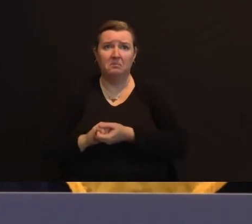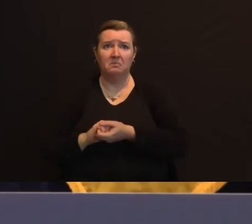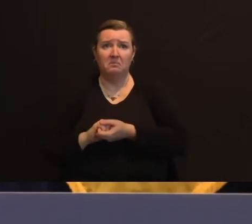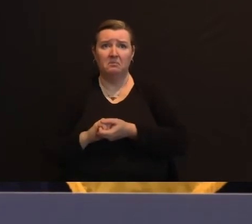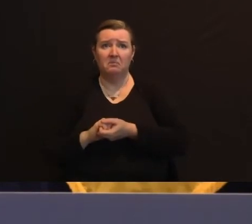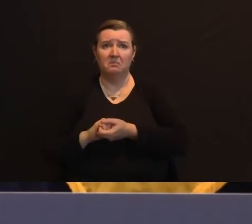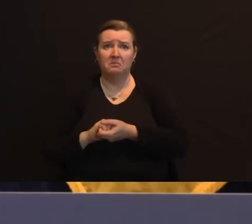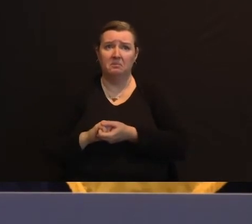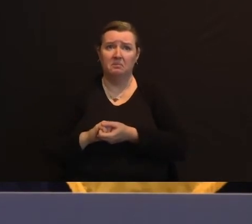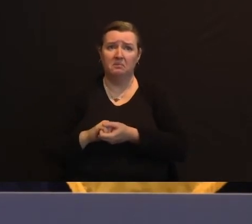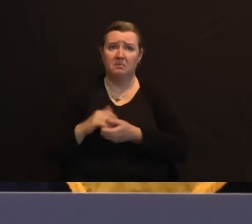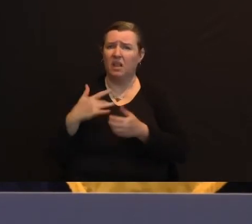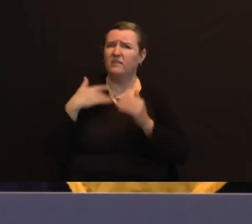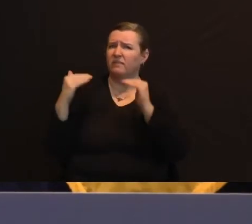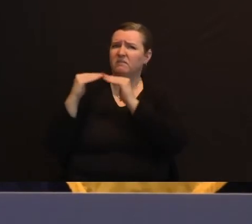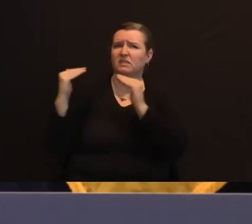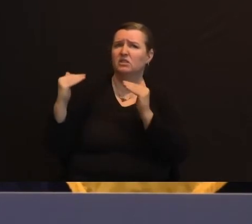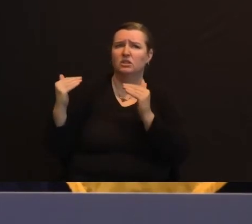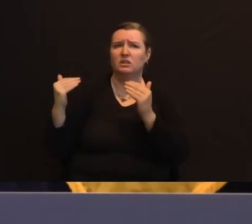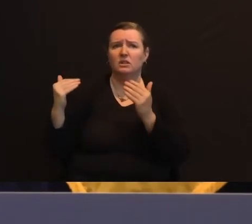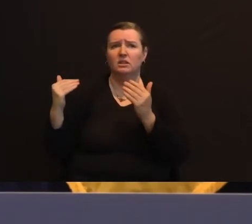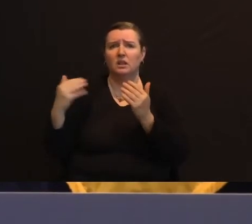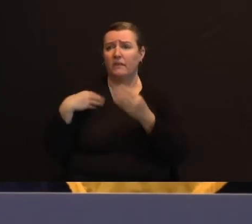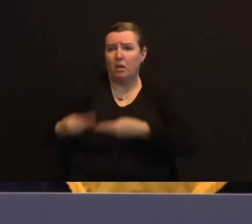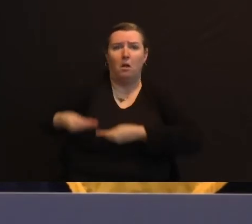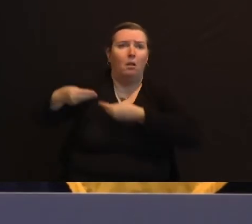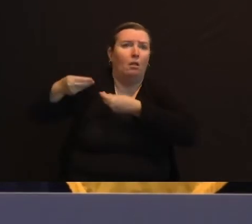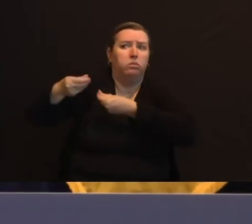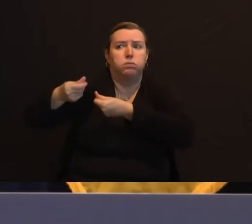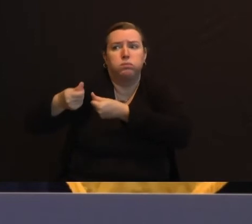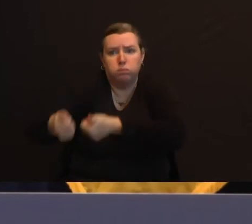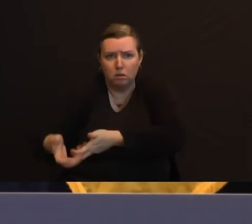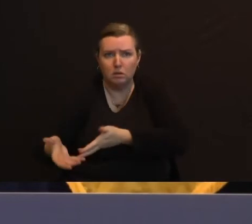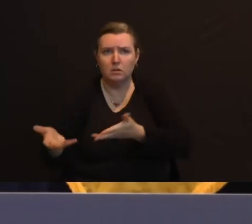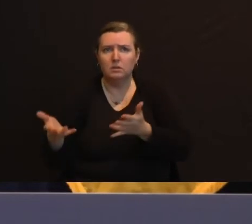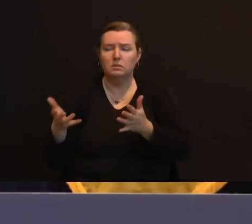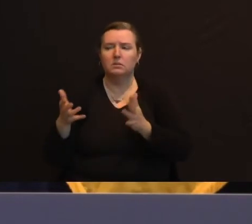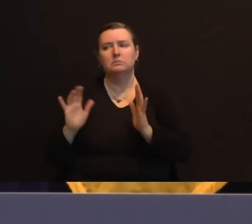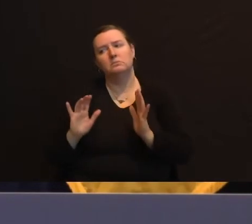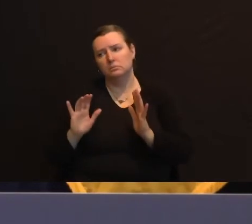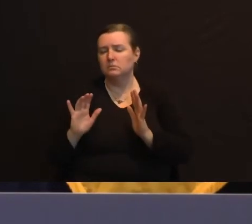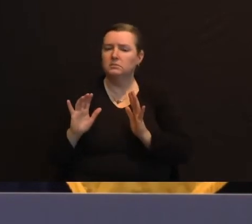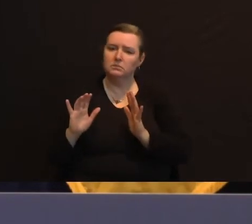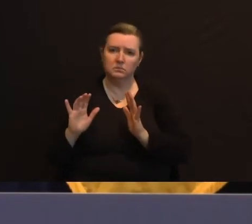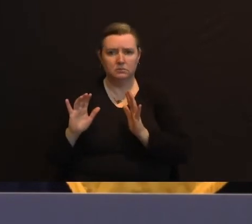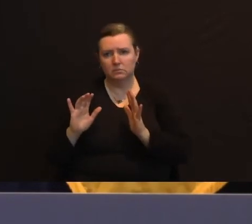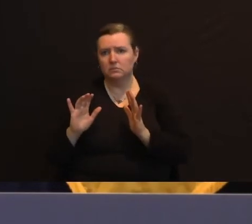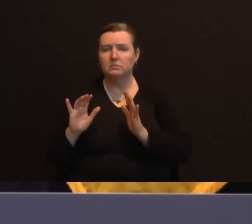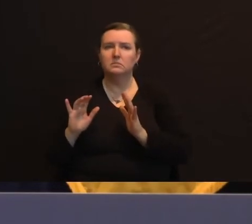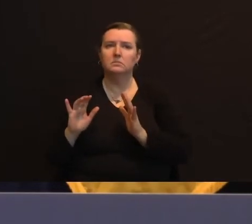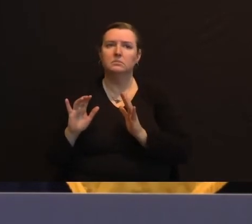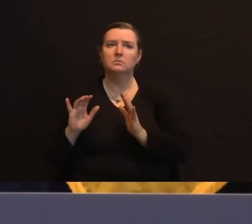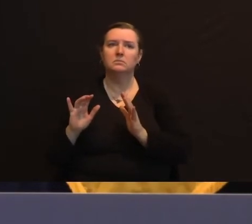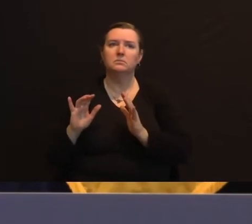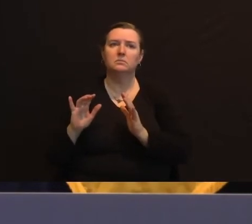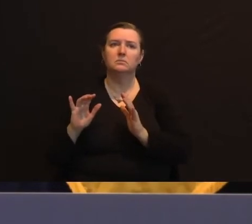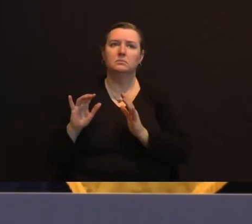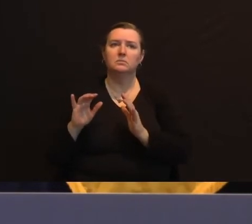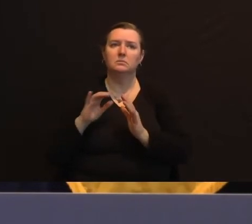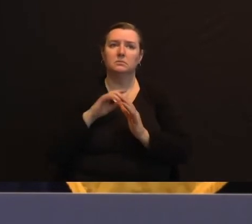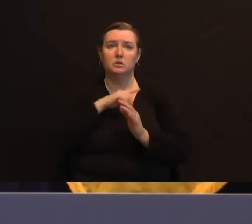fair balance and a fair deal for every family in this state. I certainly am not qualified to comment on the